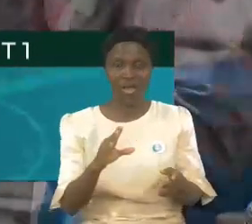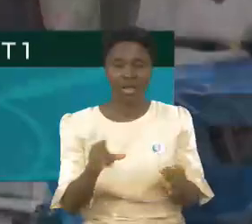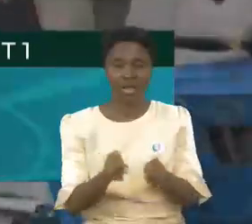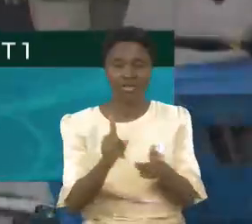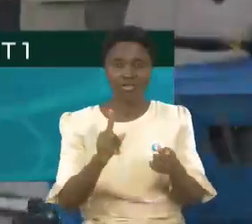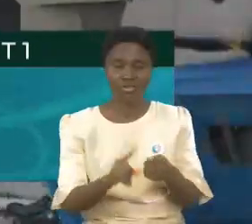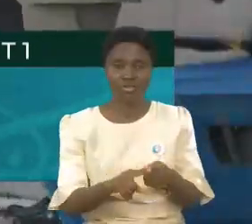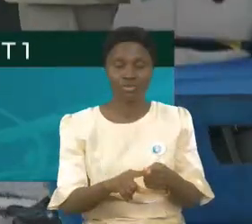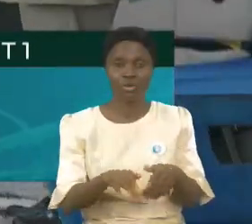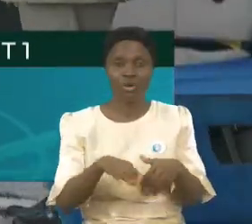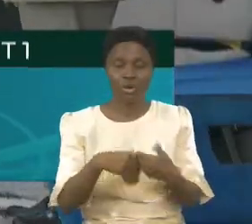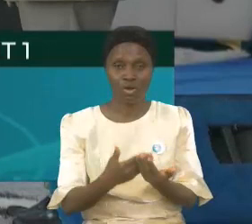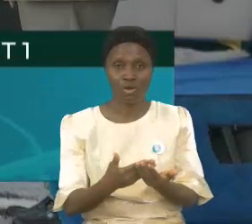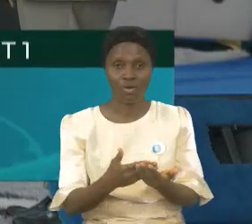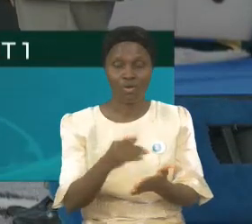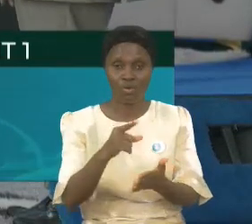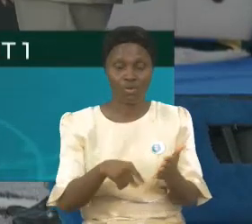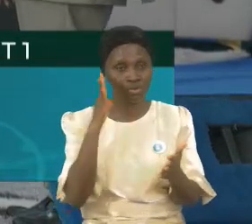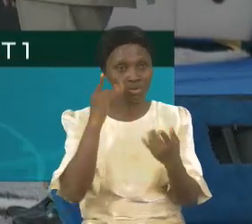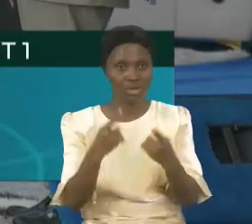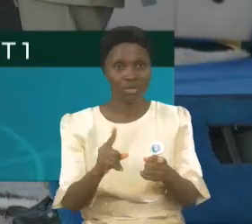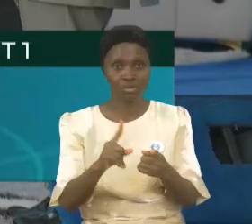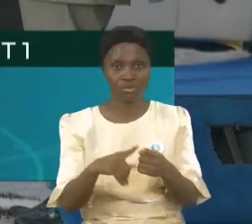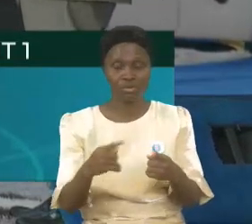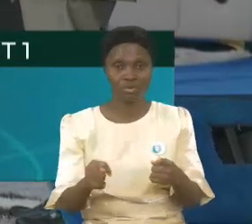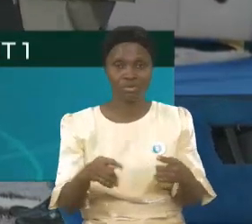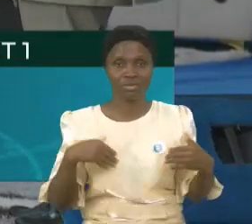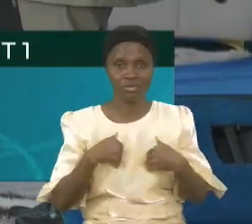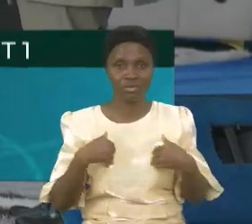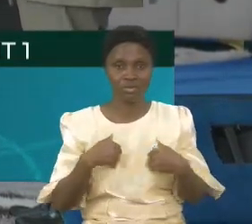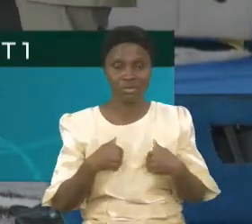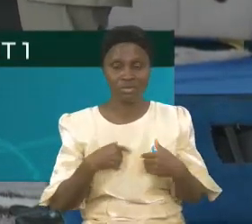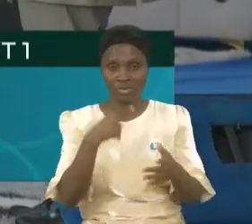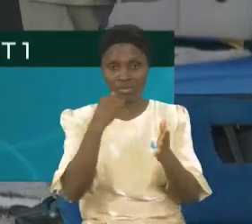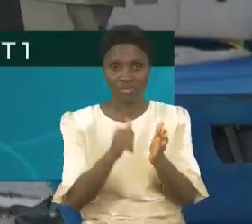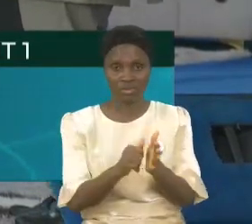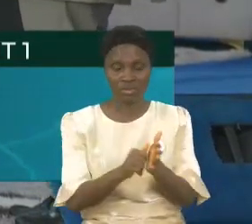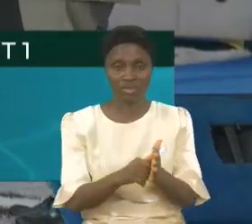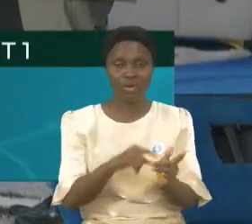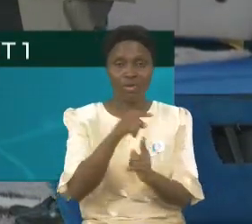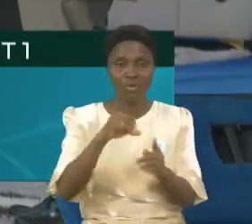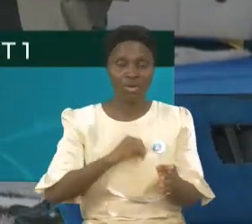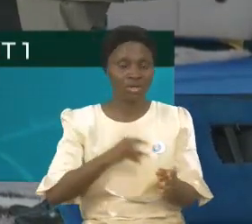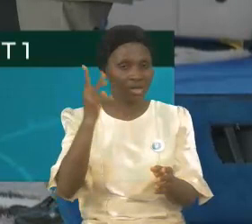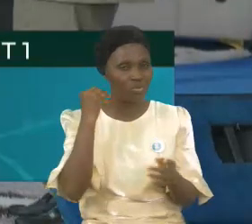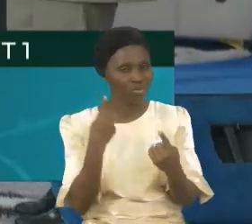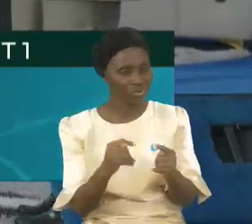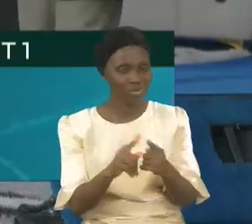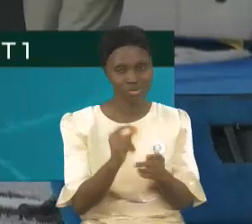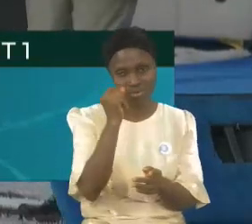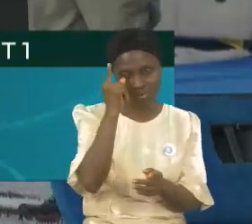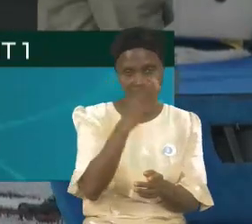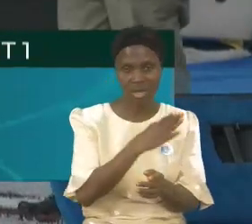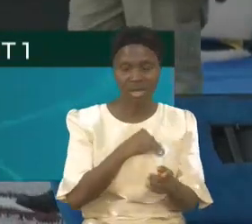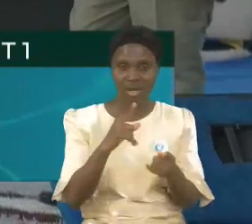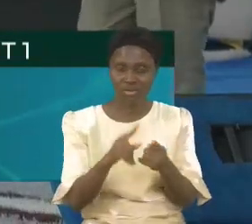meant. And it says, when I would know, when I would try to understand, when I would try to decipher, when